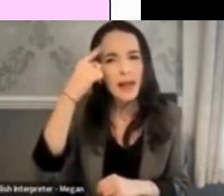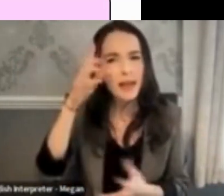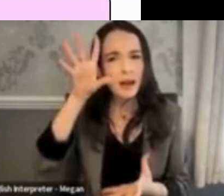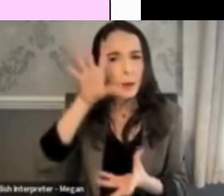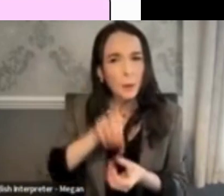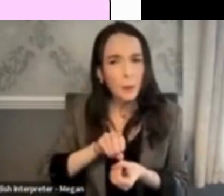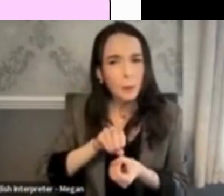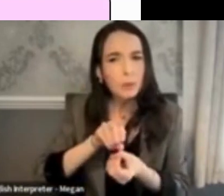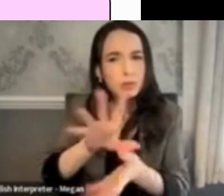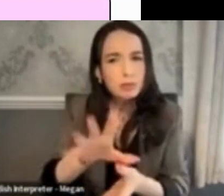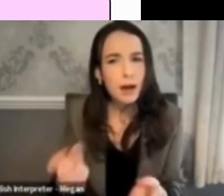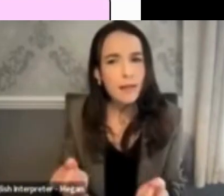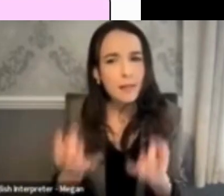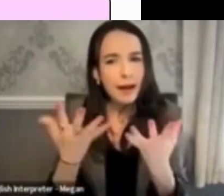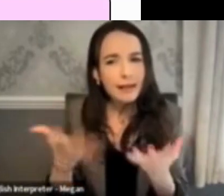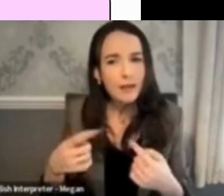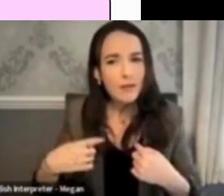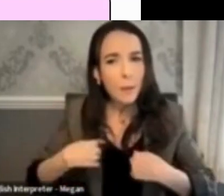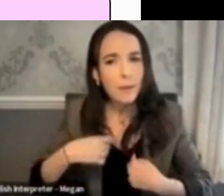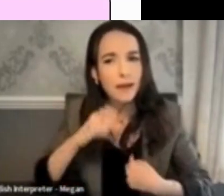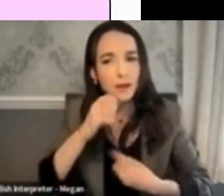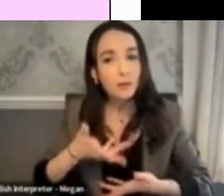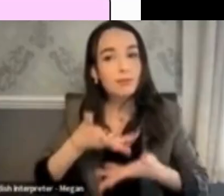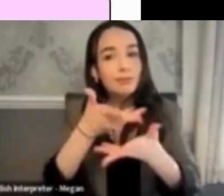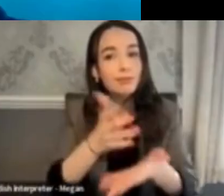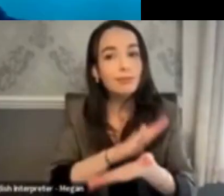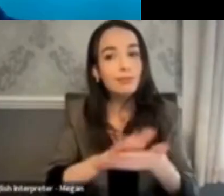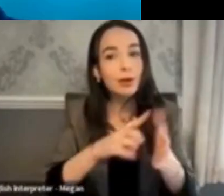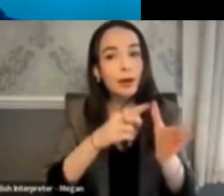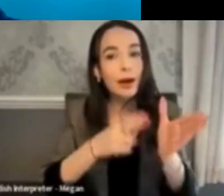to pass back to Hannah.